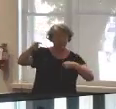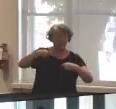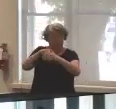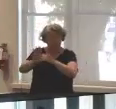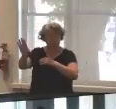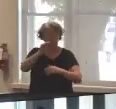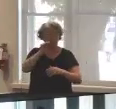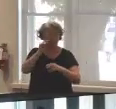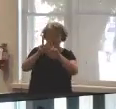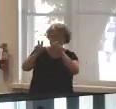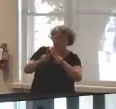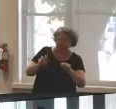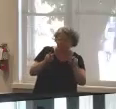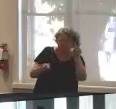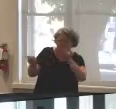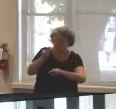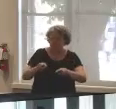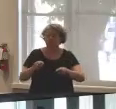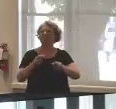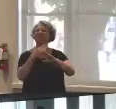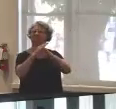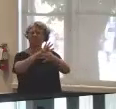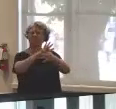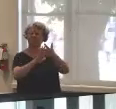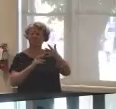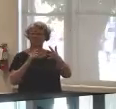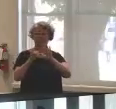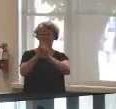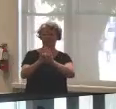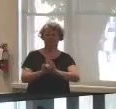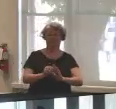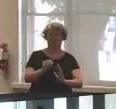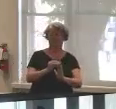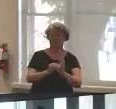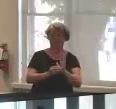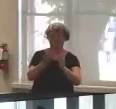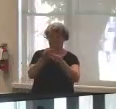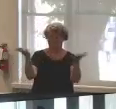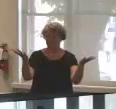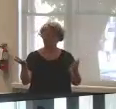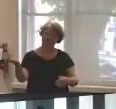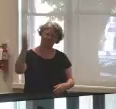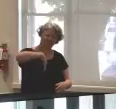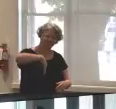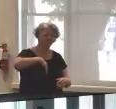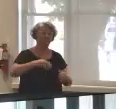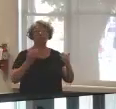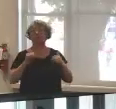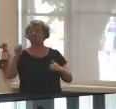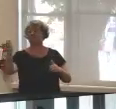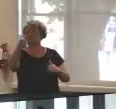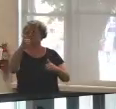assessments. This allows us to address several barriers to engagement. Next, families can enroll their children through